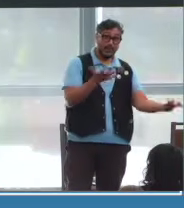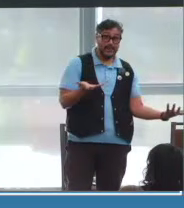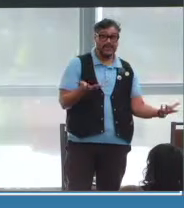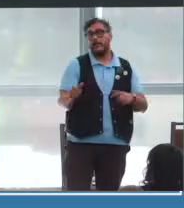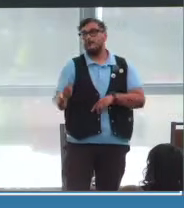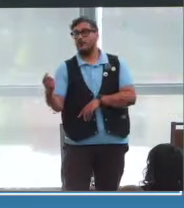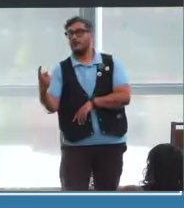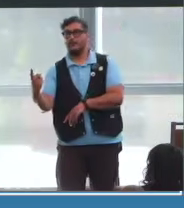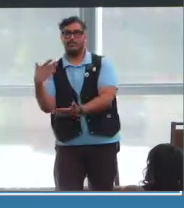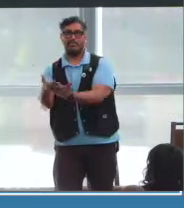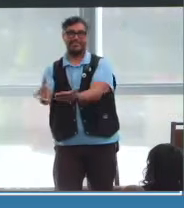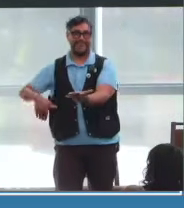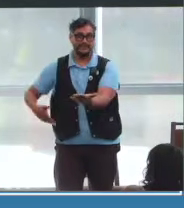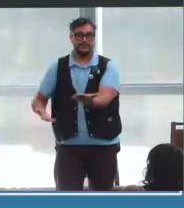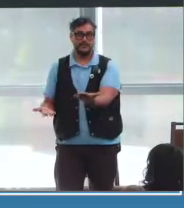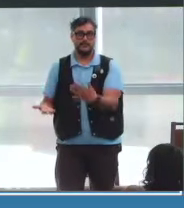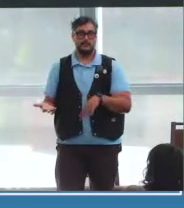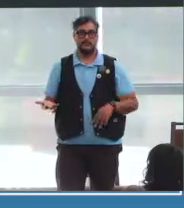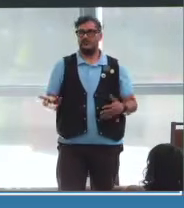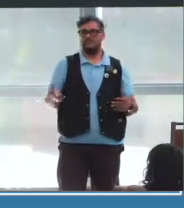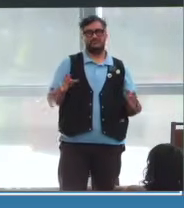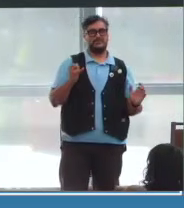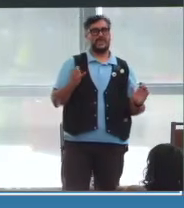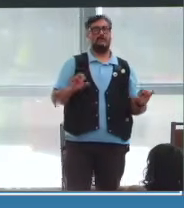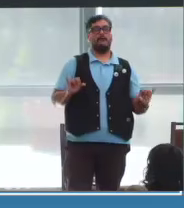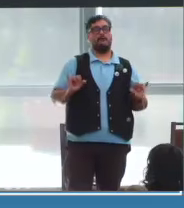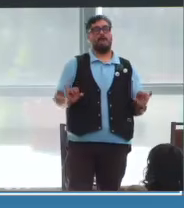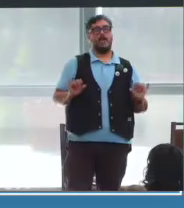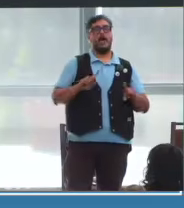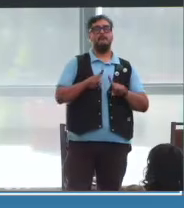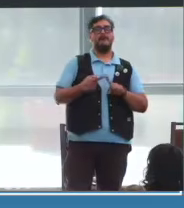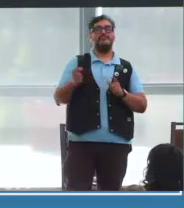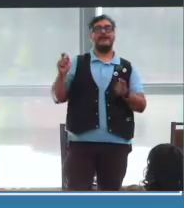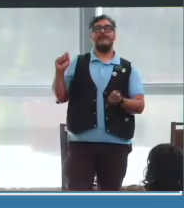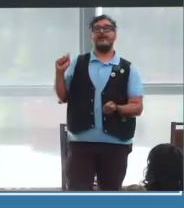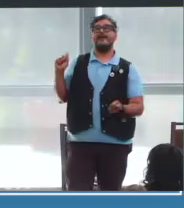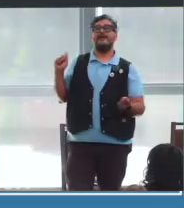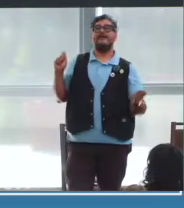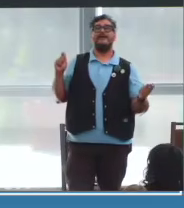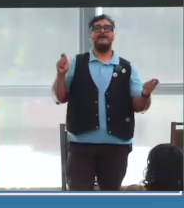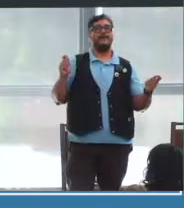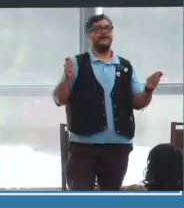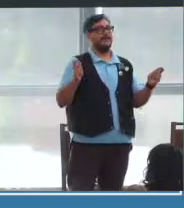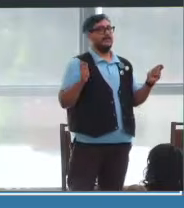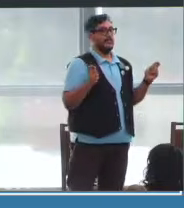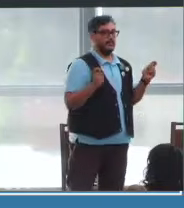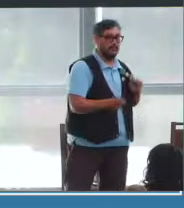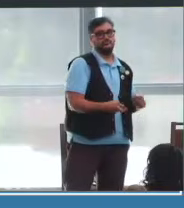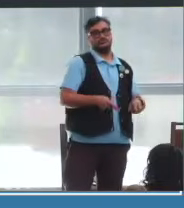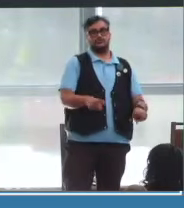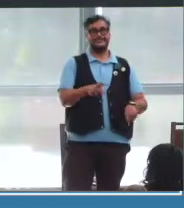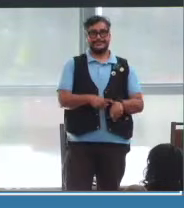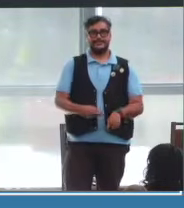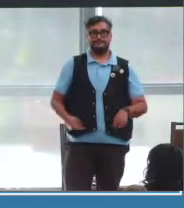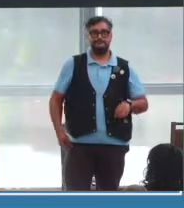late. So this gives us an idea as to the evolution of lupus over a period of